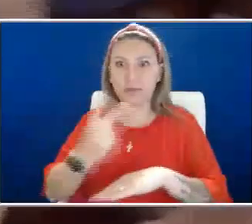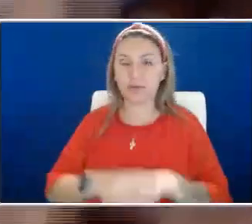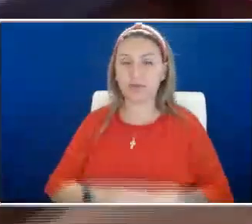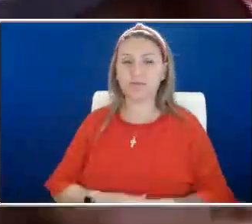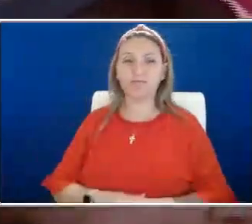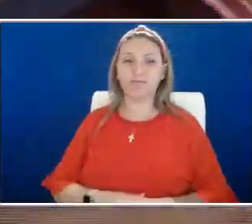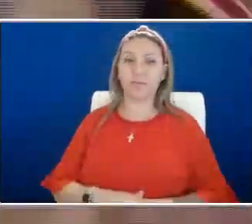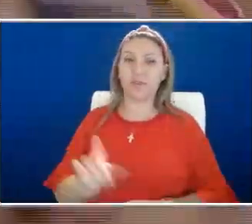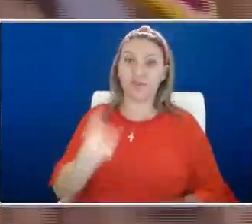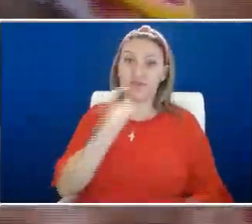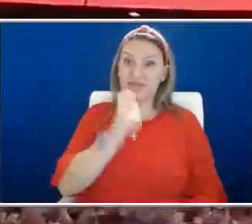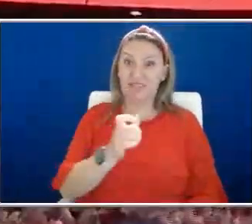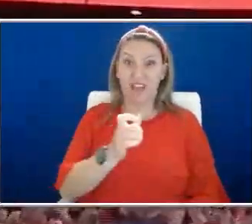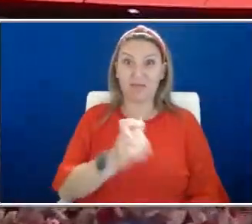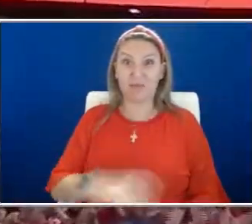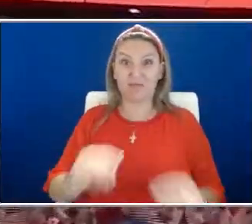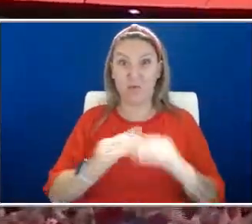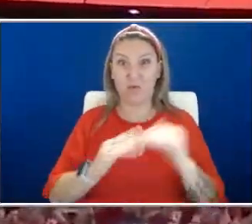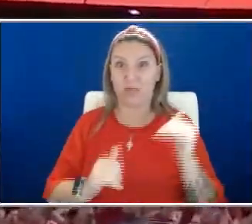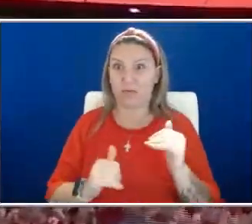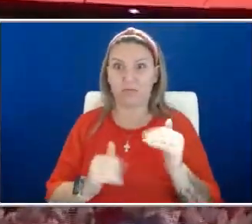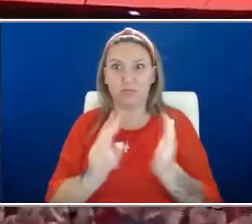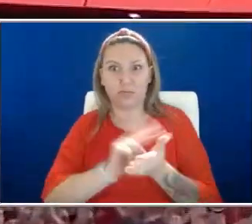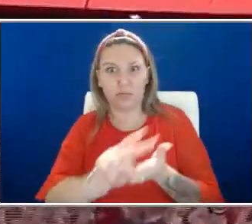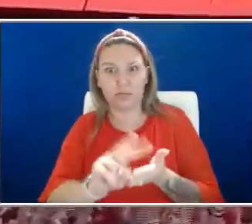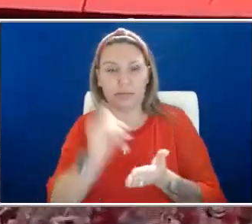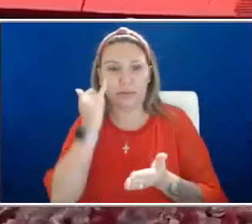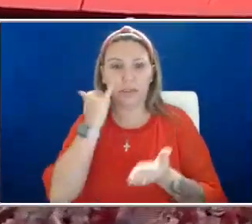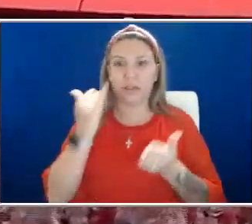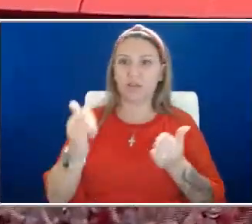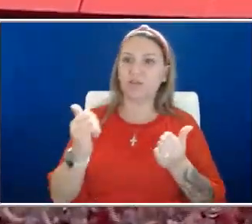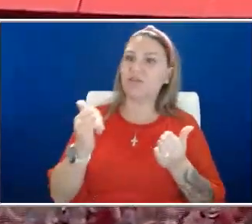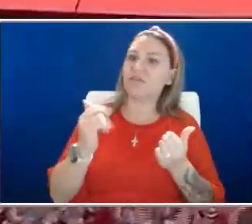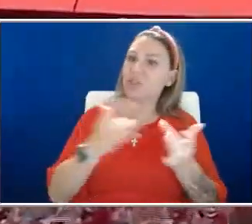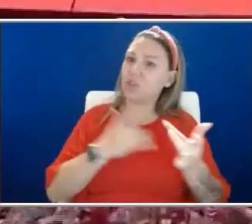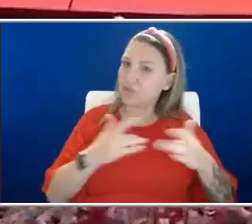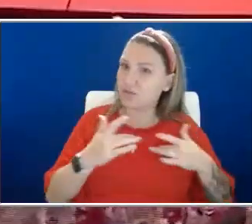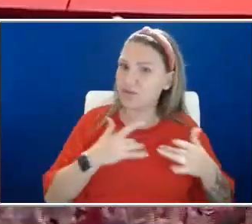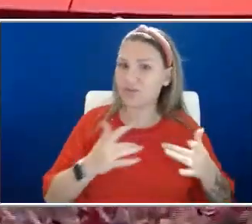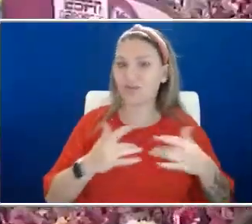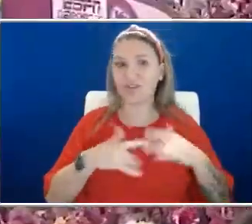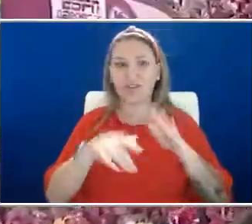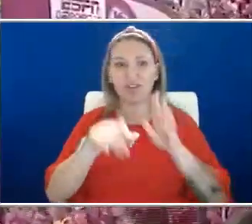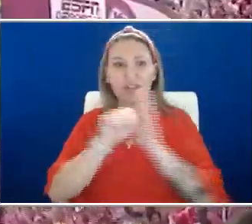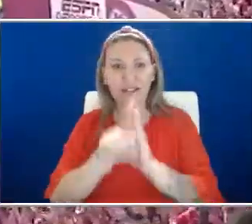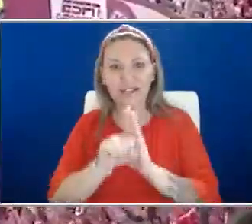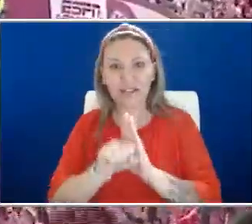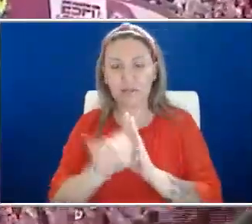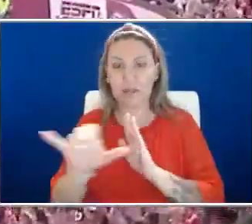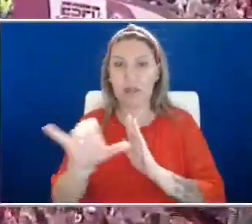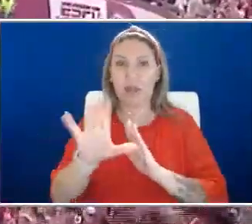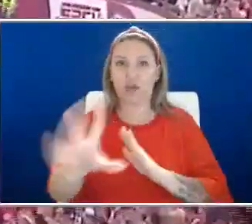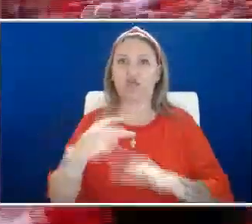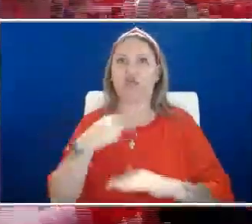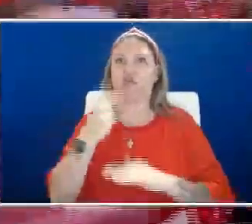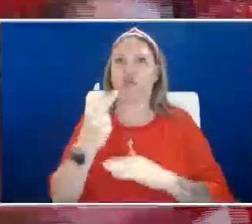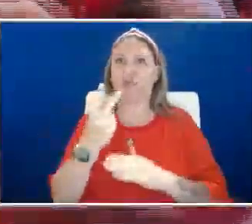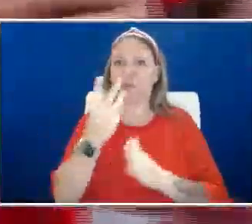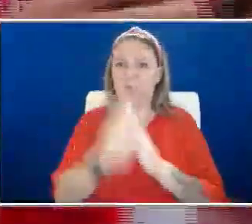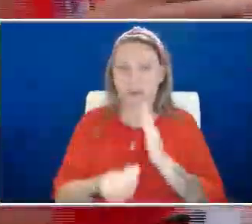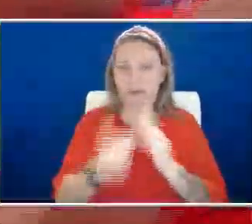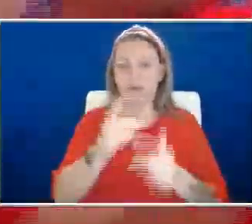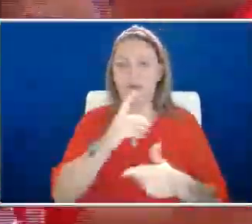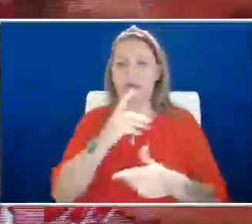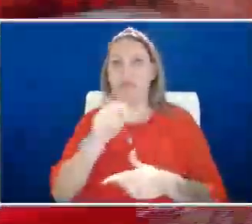certainly should not last more than 2 weeks. So if you have particularly concerning symptoms, such as a complete loss of voice, significant pain